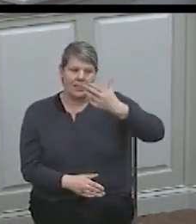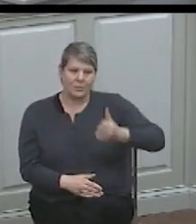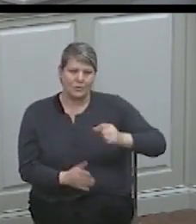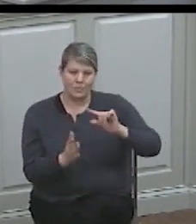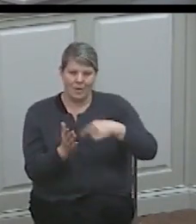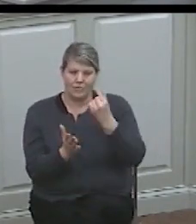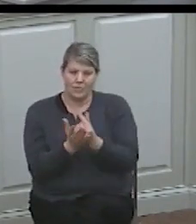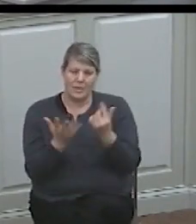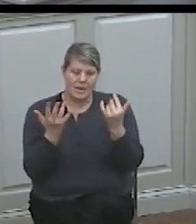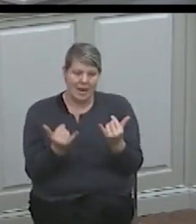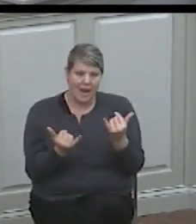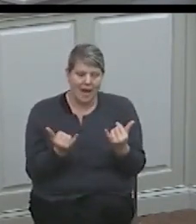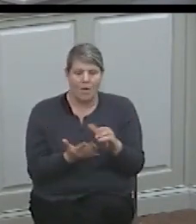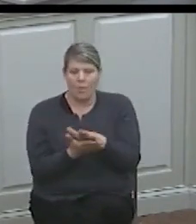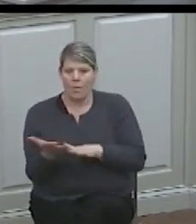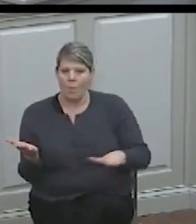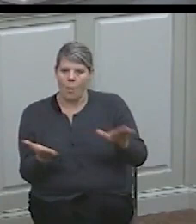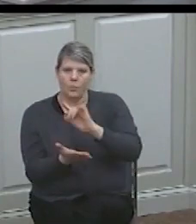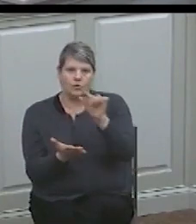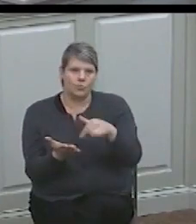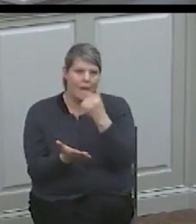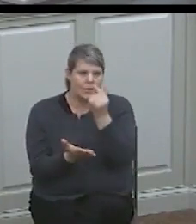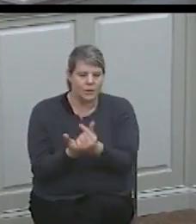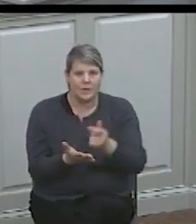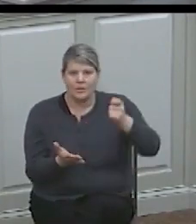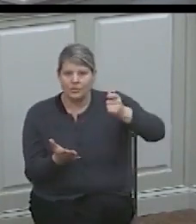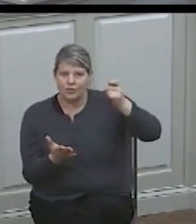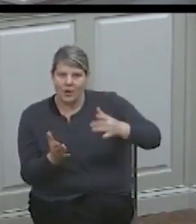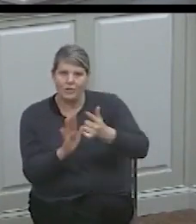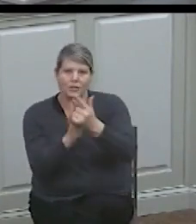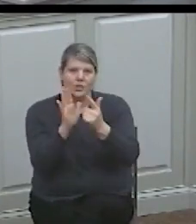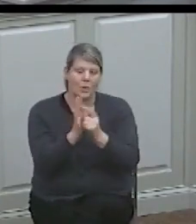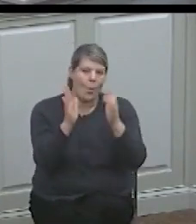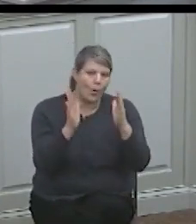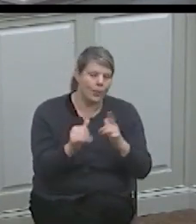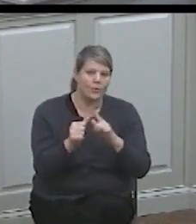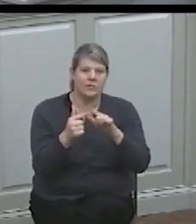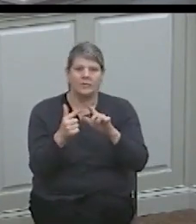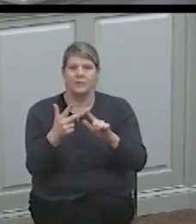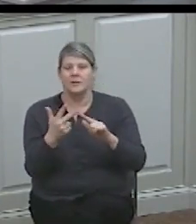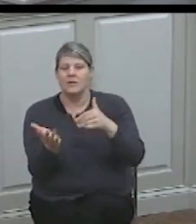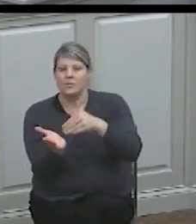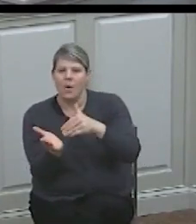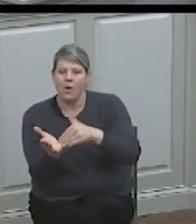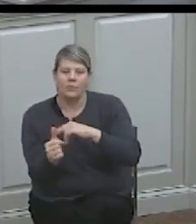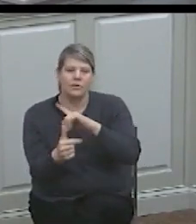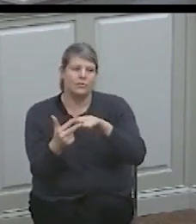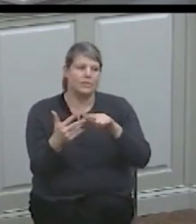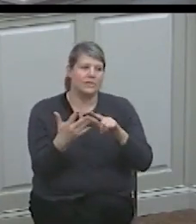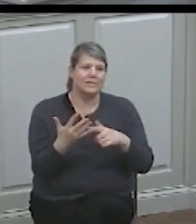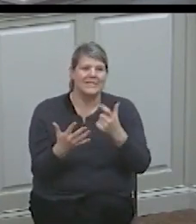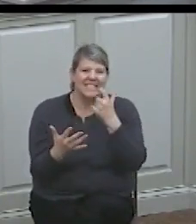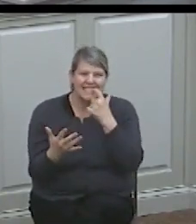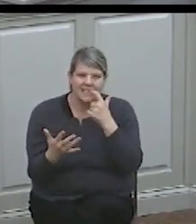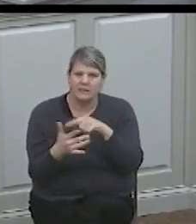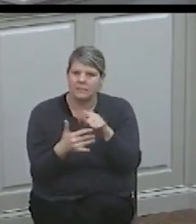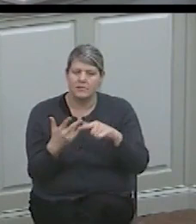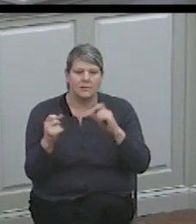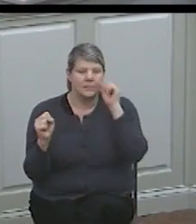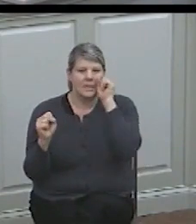and military folks and judges and lawyers and doctors and dentists. And it's just amazing